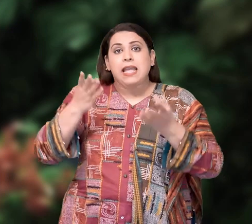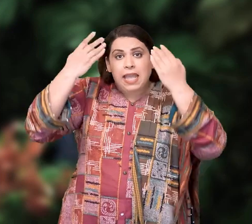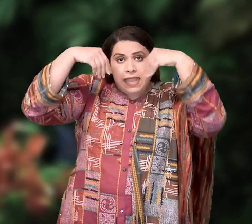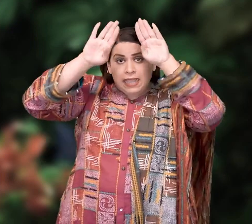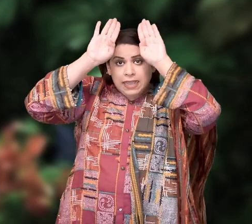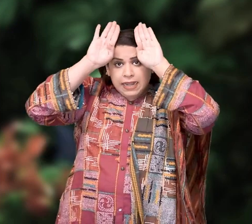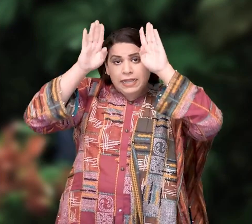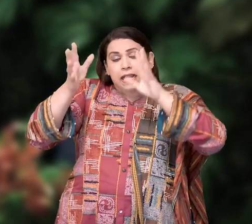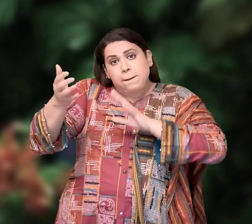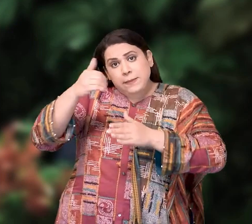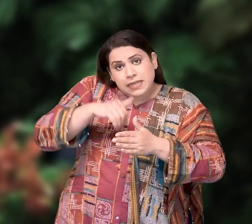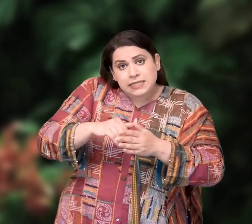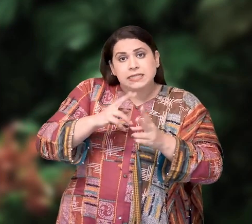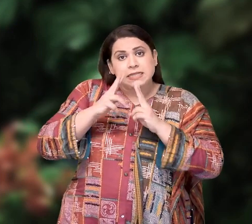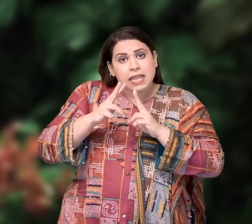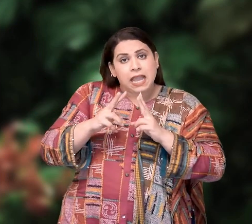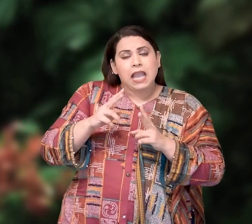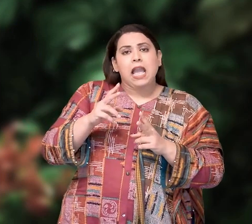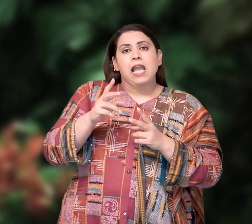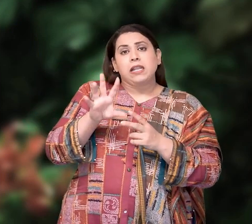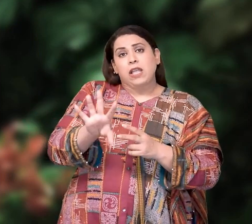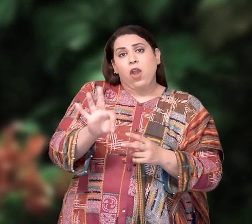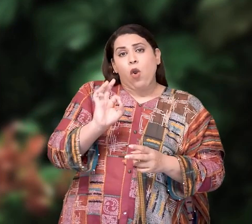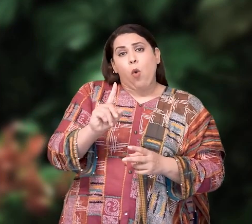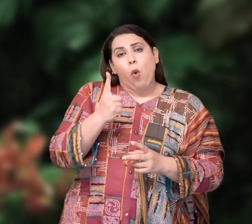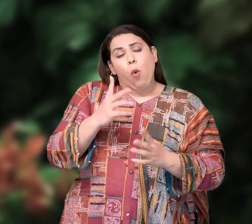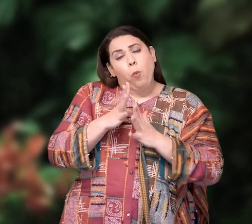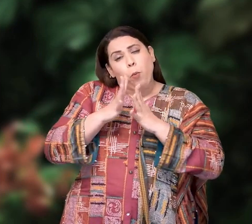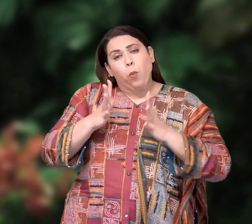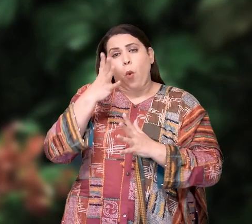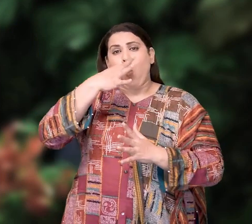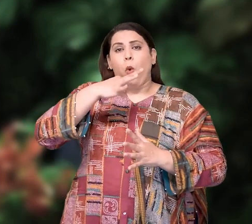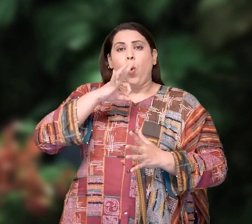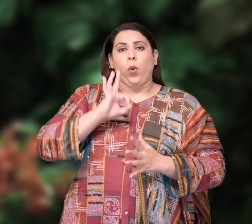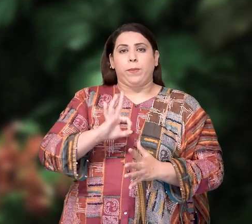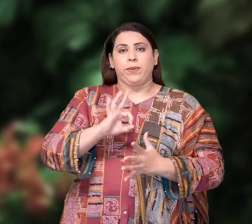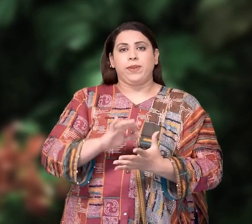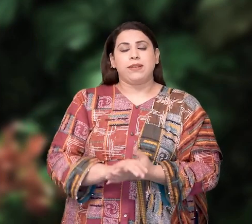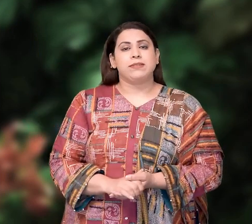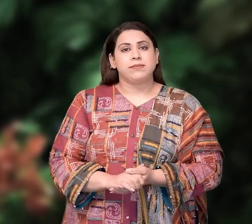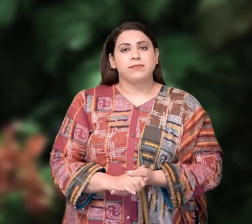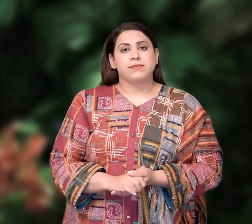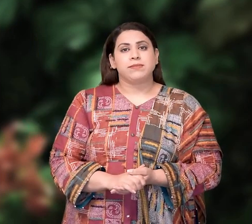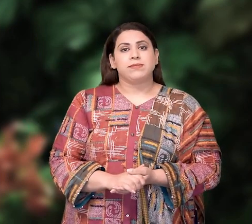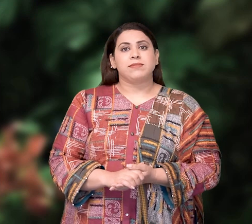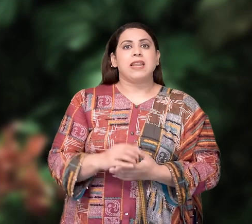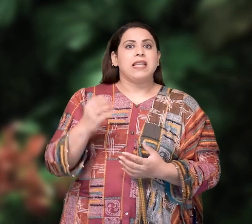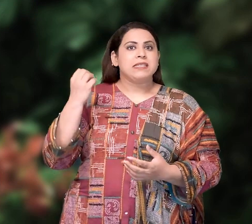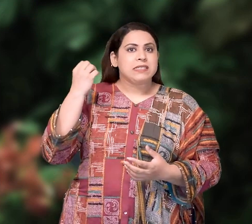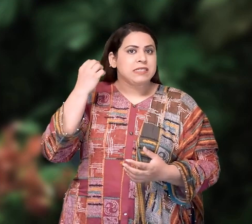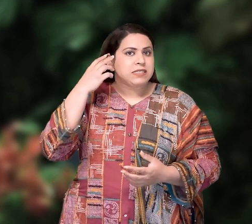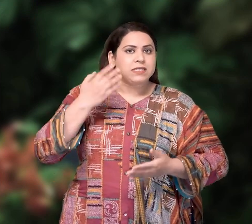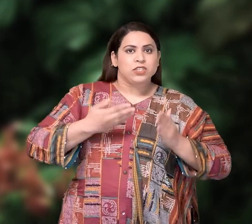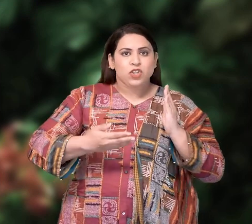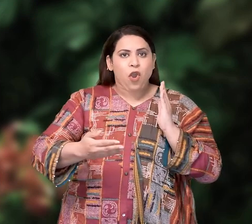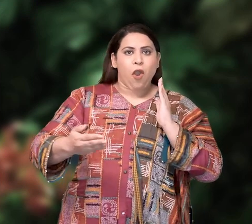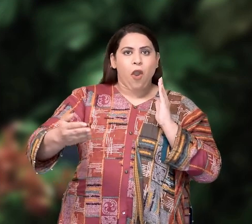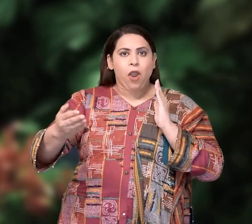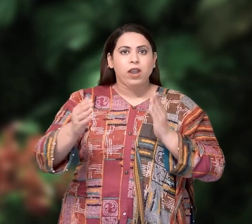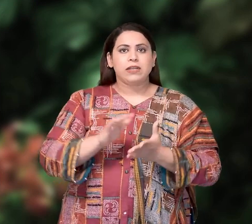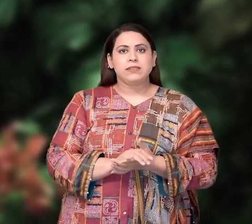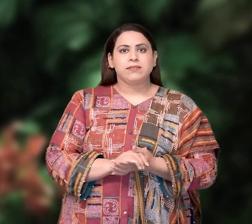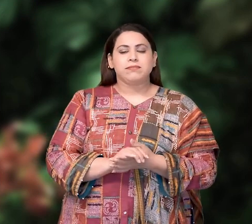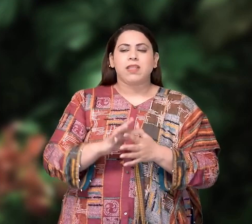language that is one of the most beautiful I've heard. The songs and